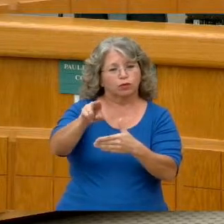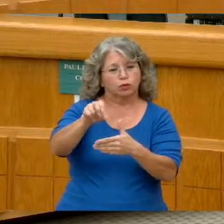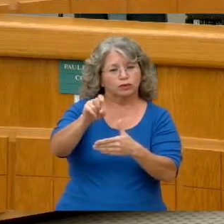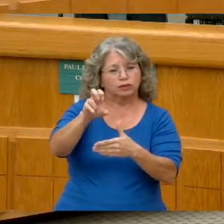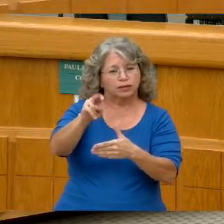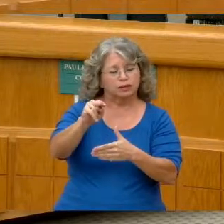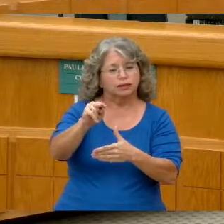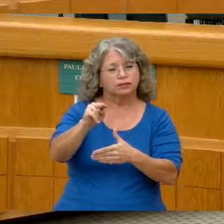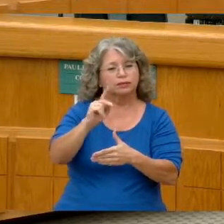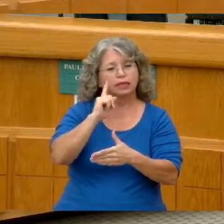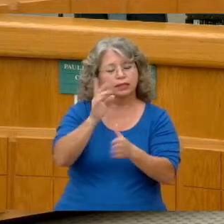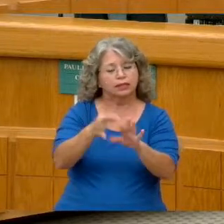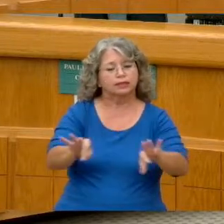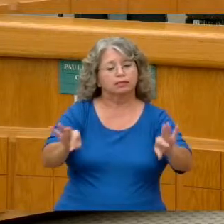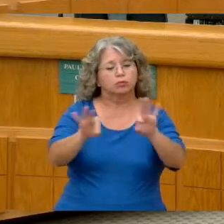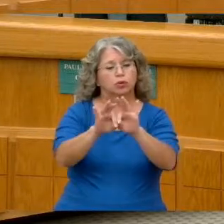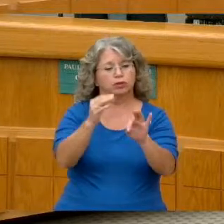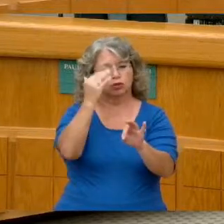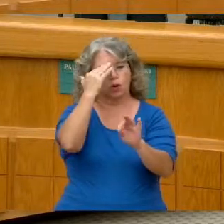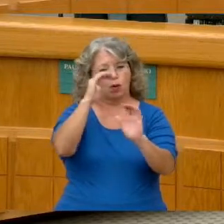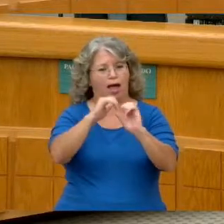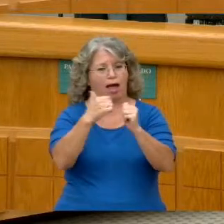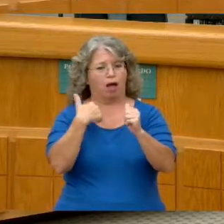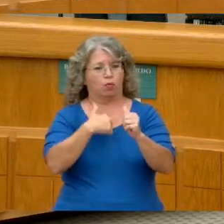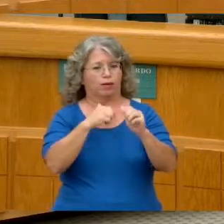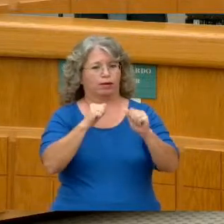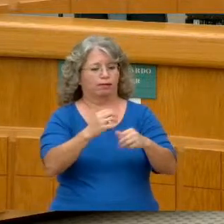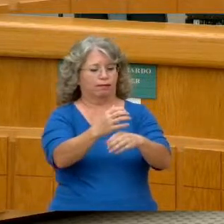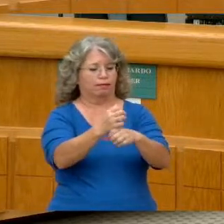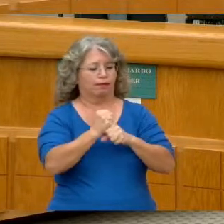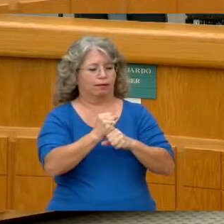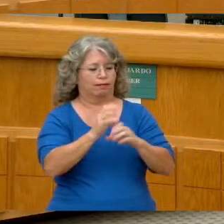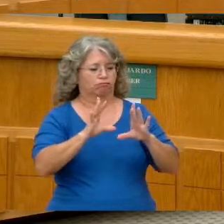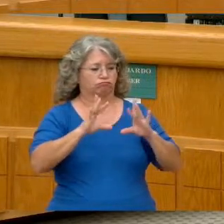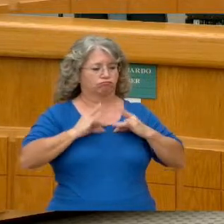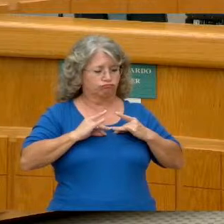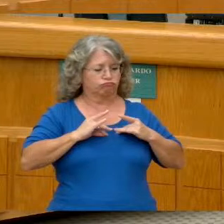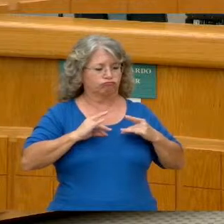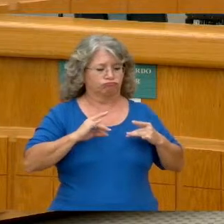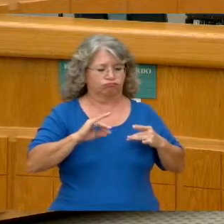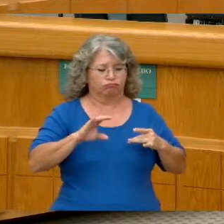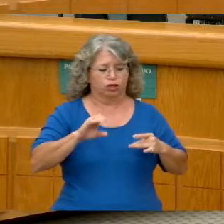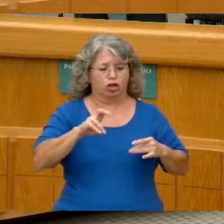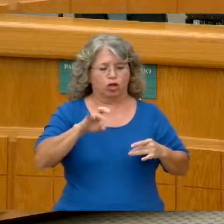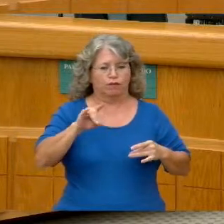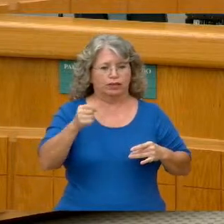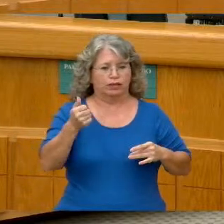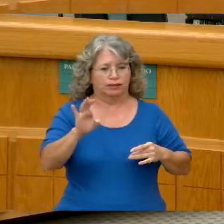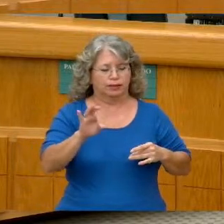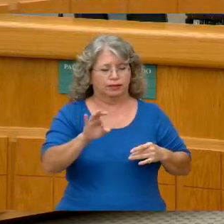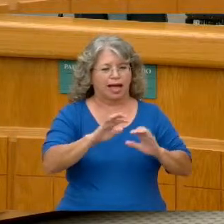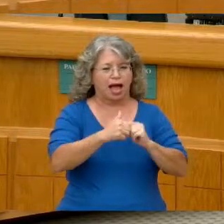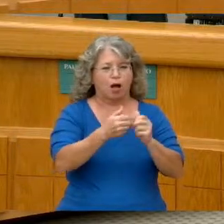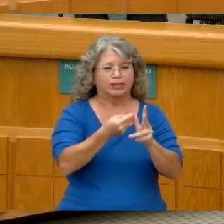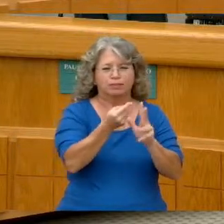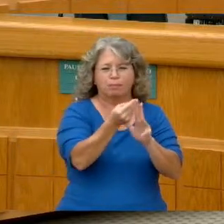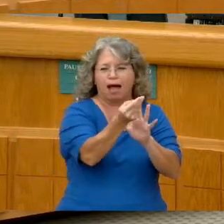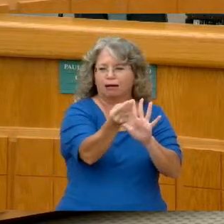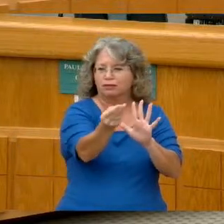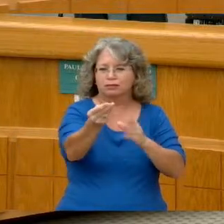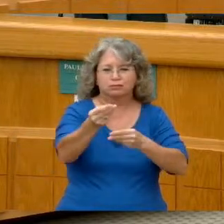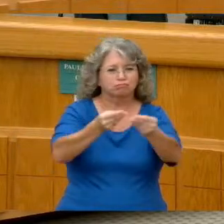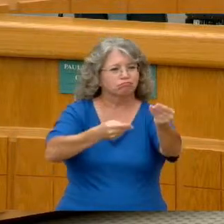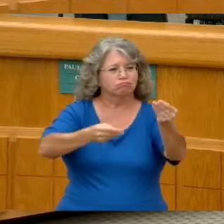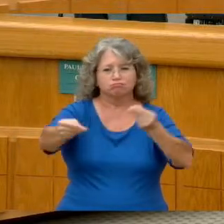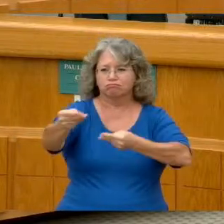actually know how we contract COVID-19. So these are examples of how COVID-19 is transmitted. So for these